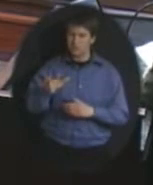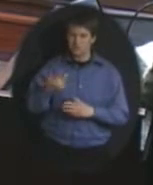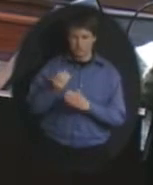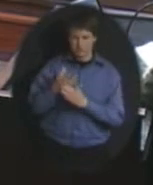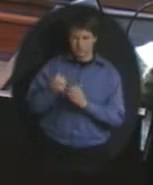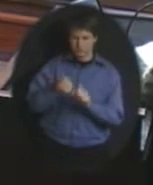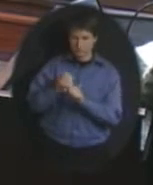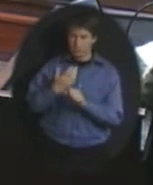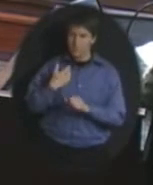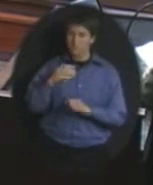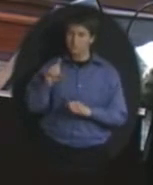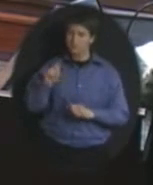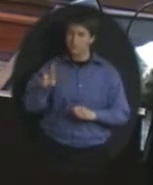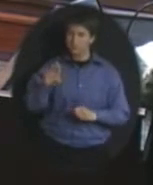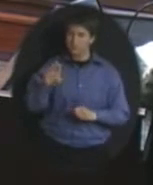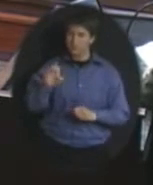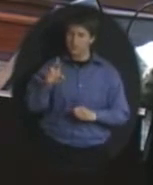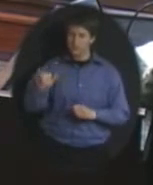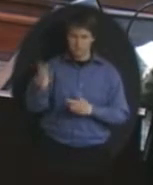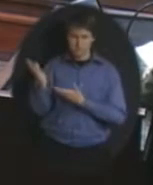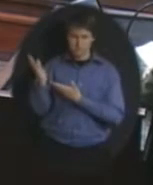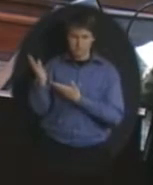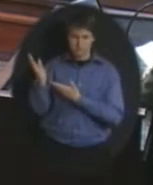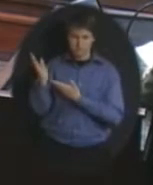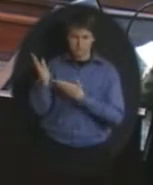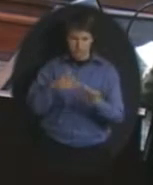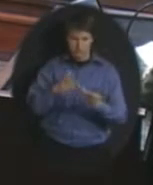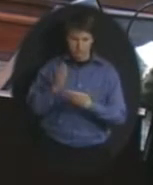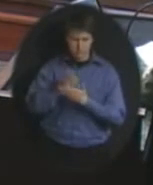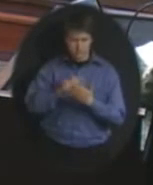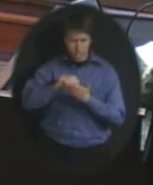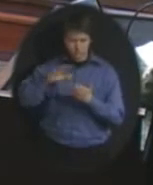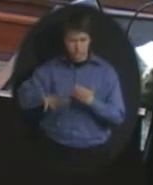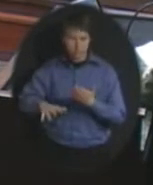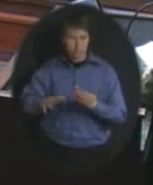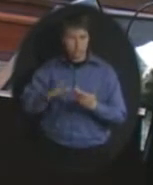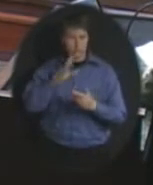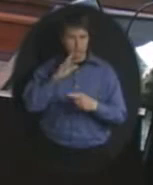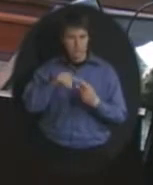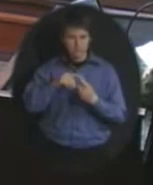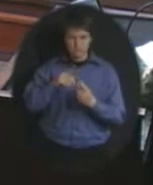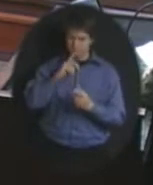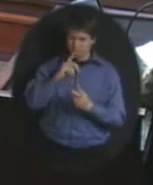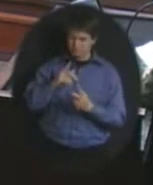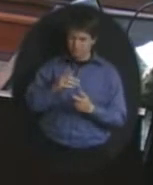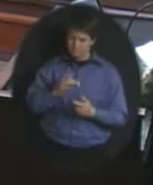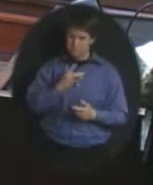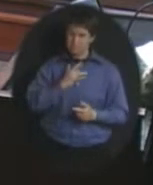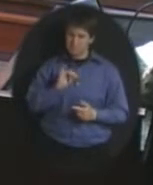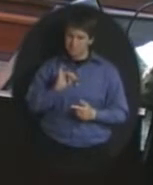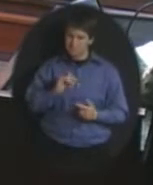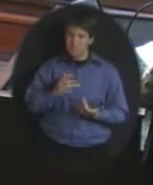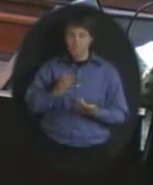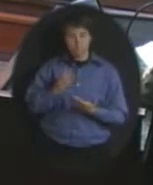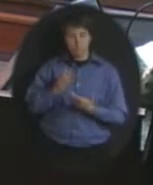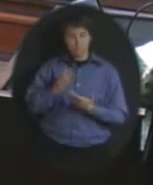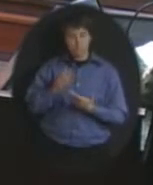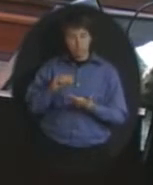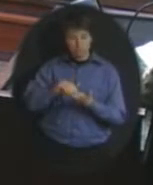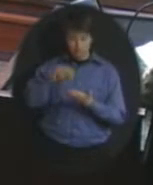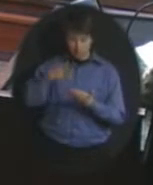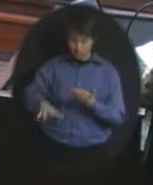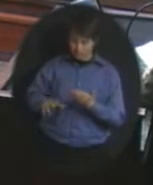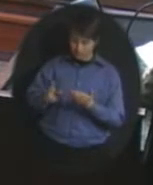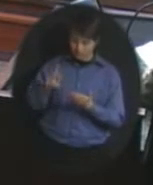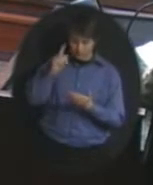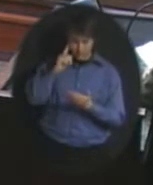of his Avid students to talk to us, and it was very moving. And one of the things that really struck me was that these kids, they look at their Avid group